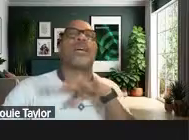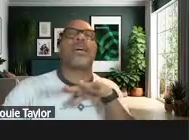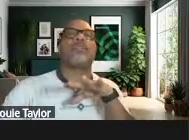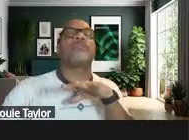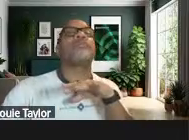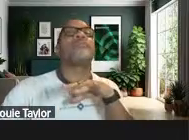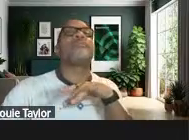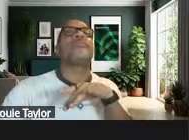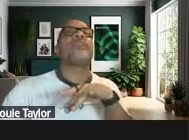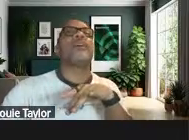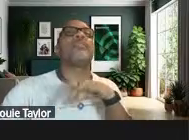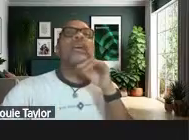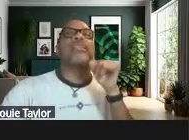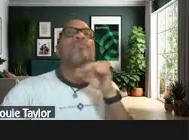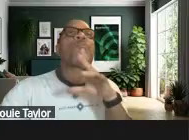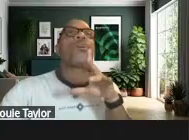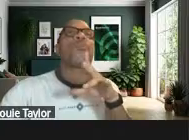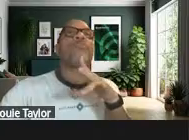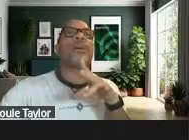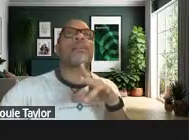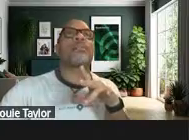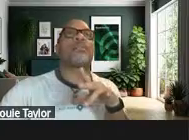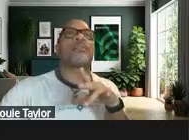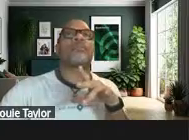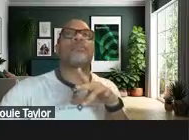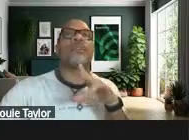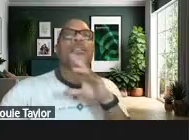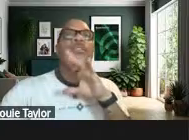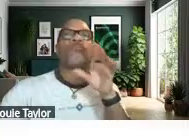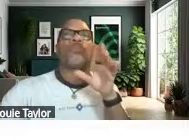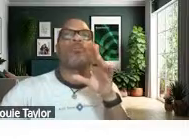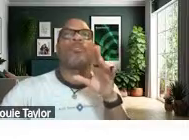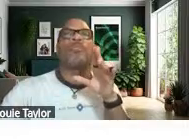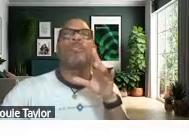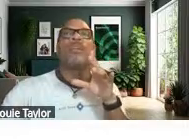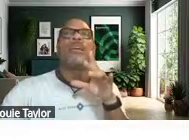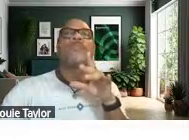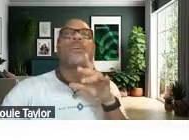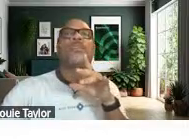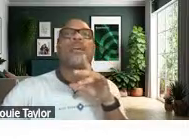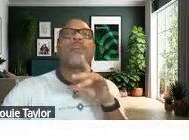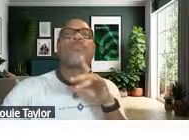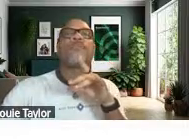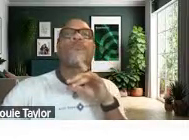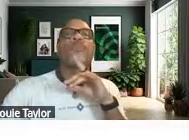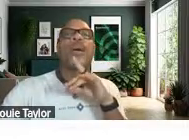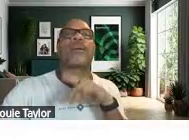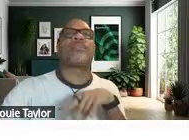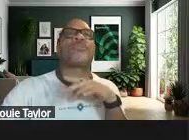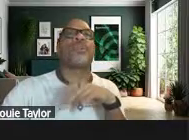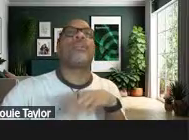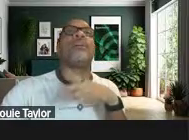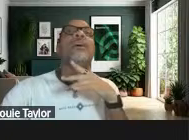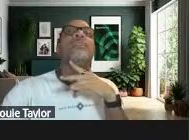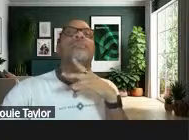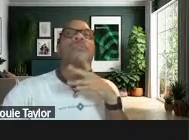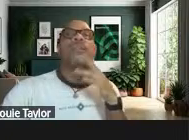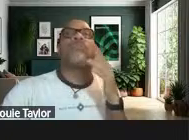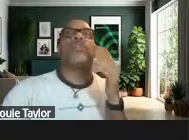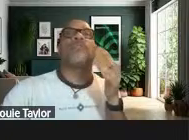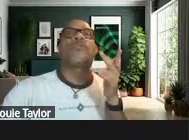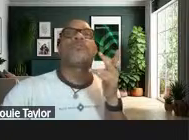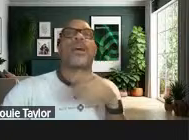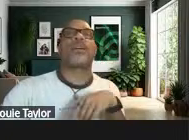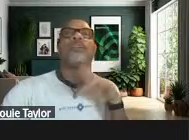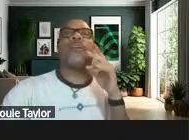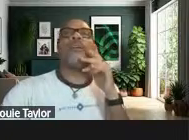there's that. That's if they want one box and they're golden. If they say I want a 4-pack, sweet, send them a